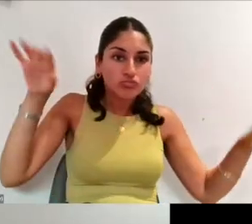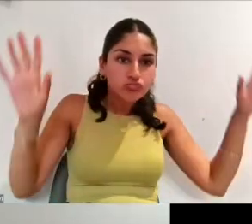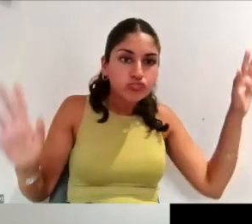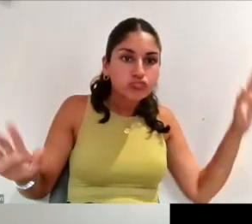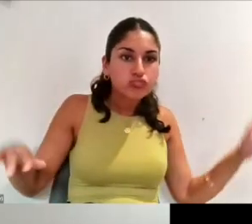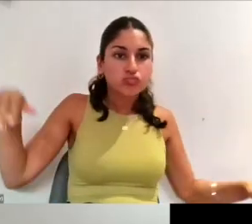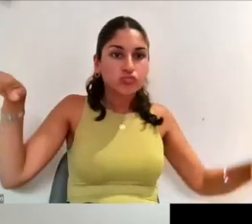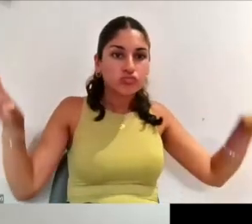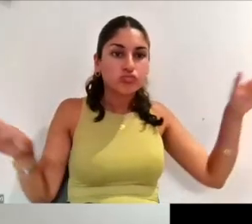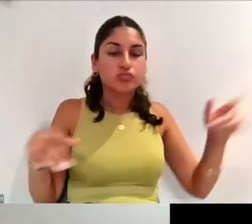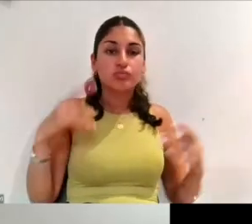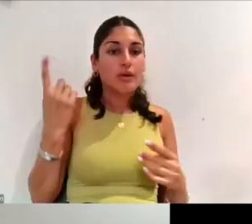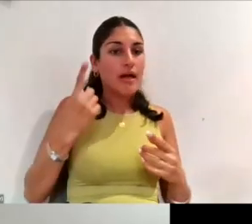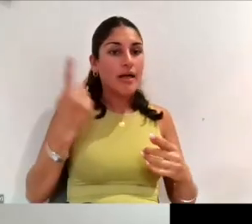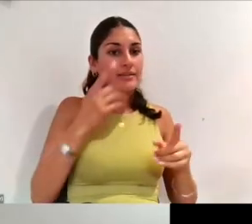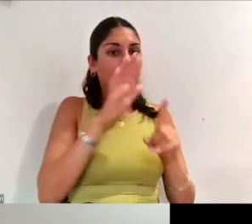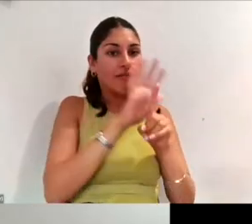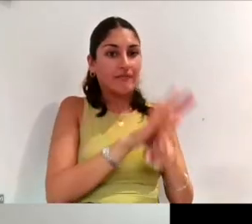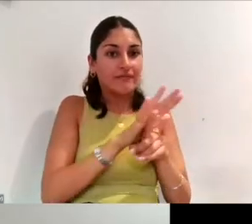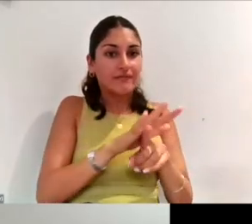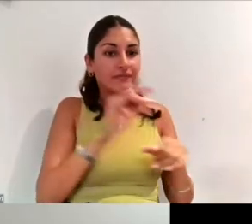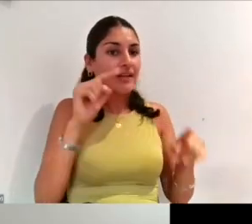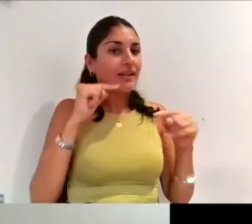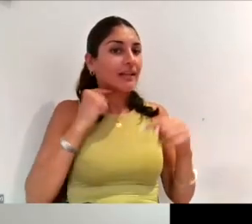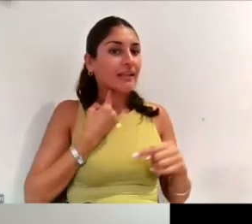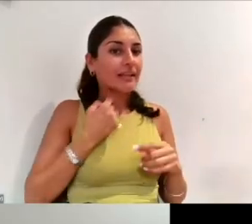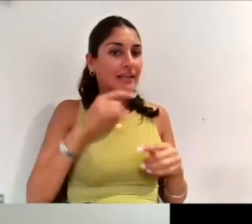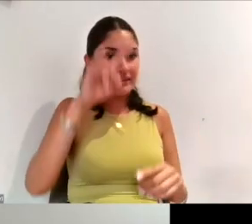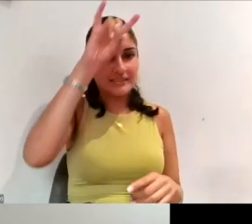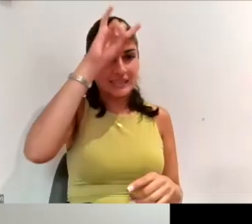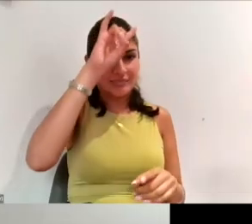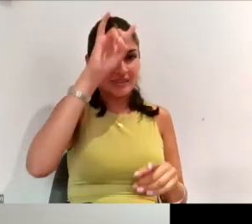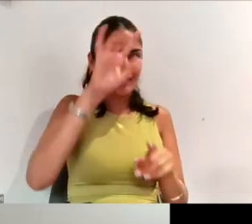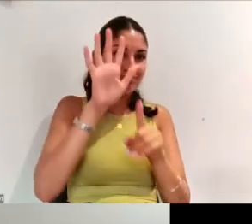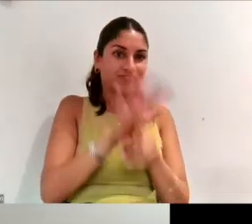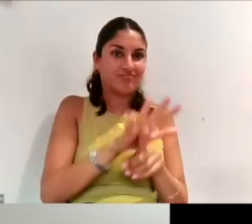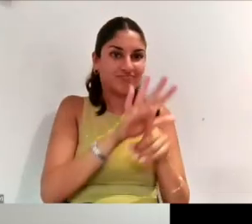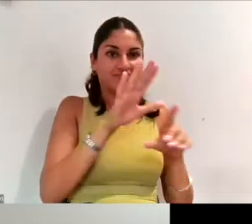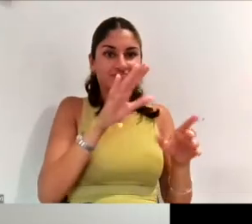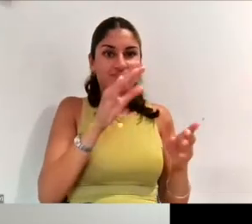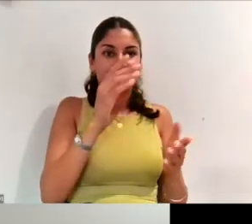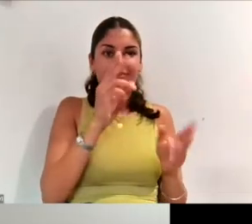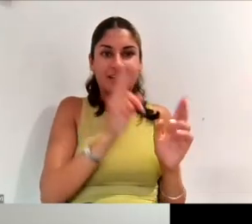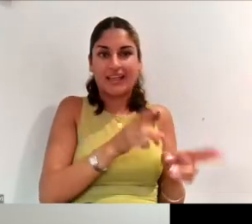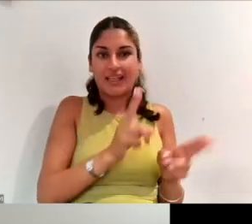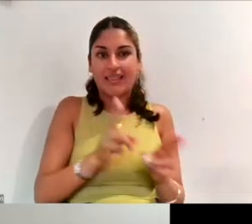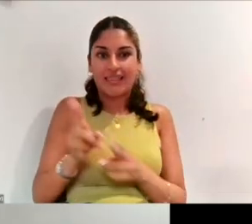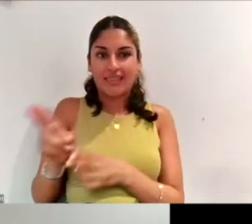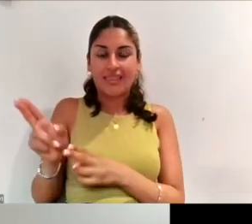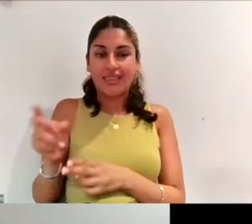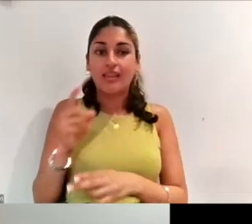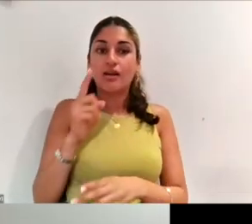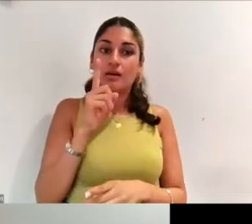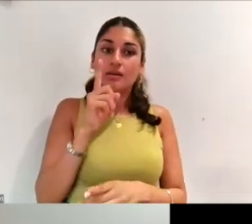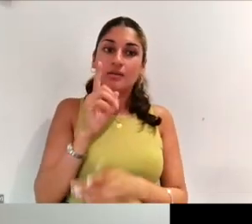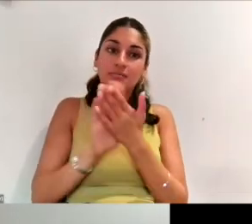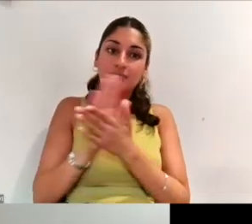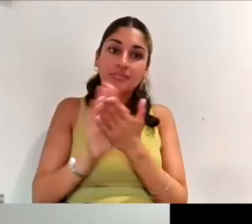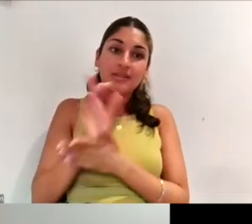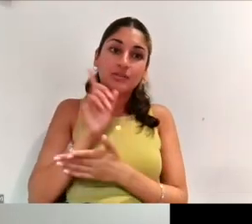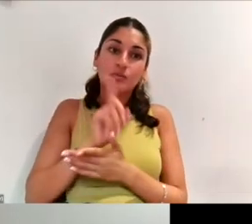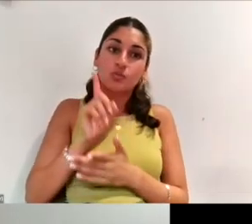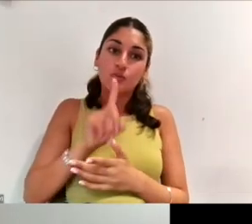and yeah, sort of the irony of someone being so putting the female form like on such a